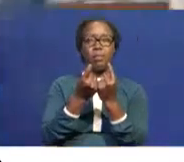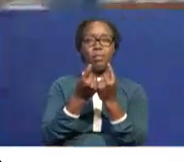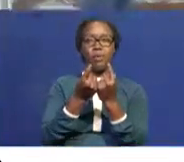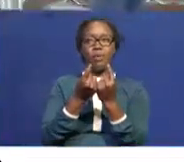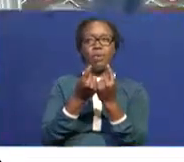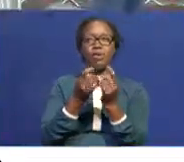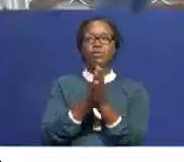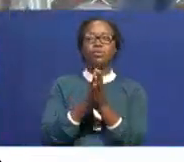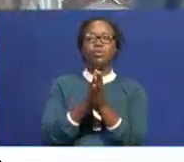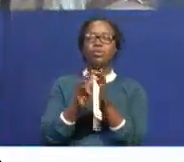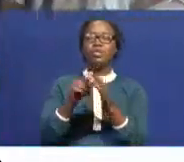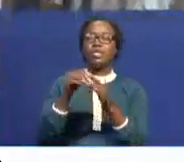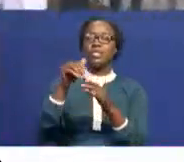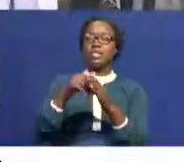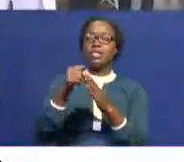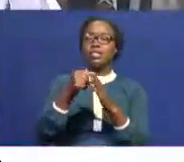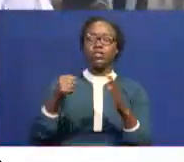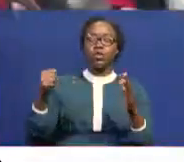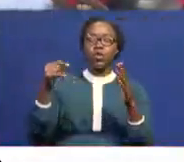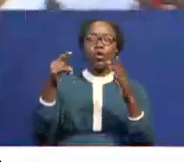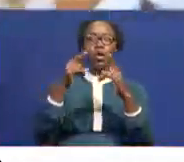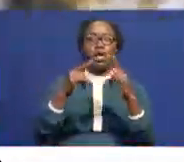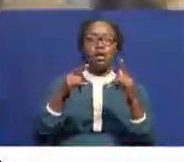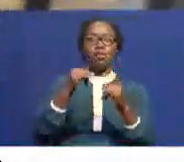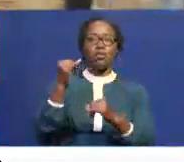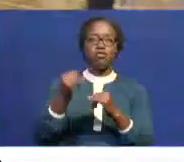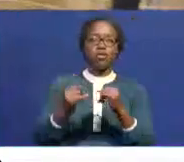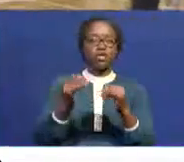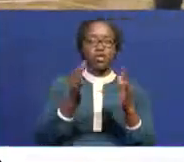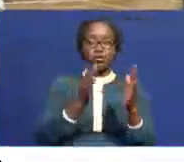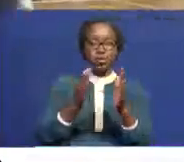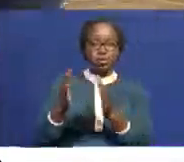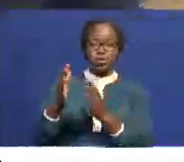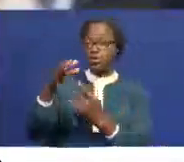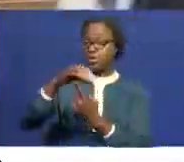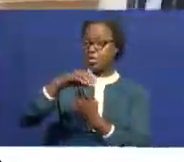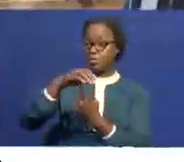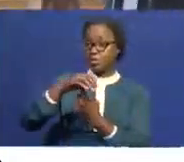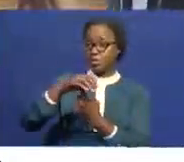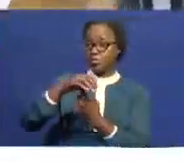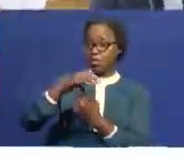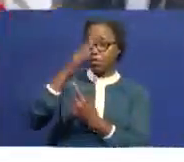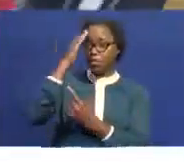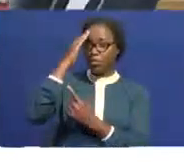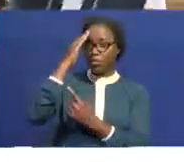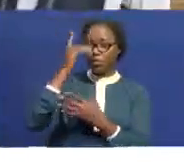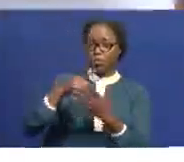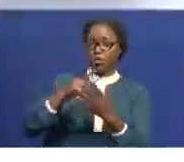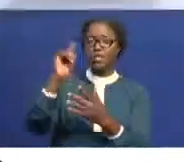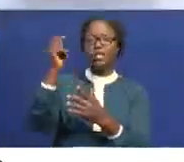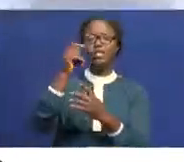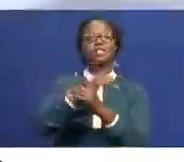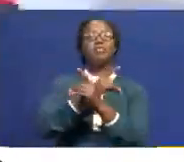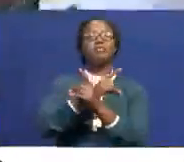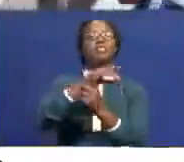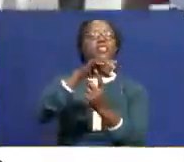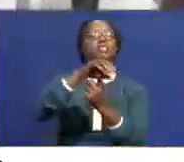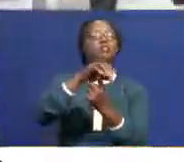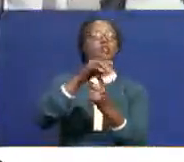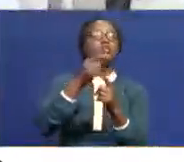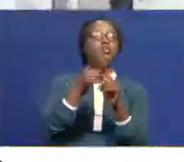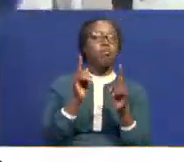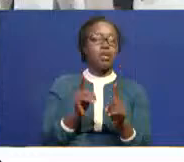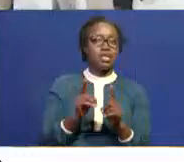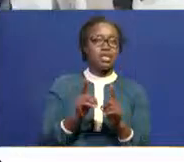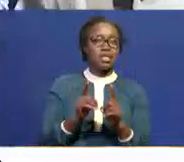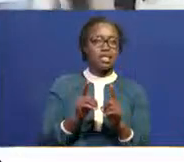into an indoor camp so that they can do final preparations for the championship. As you all know, Kenya is the defending champion, but